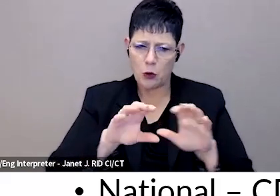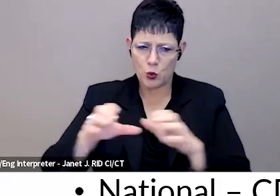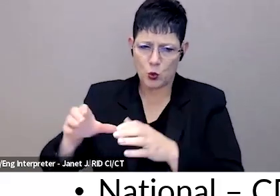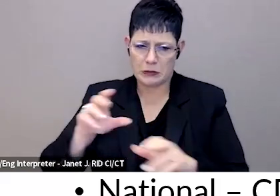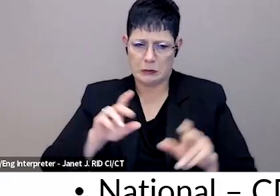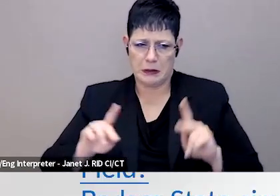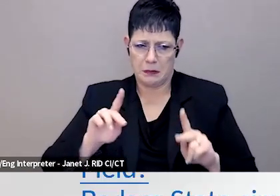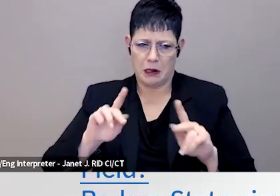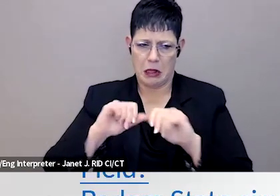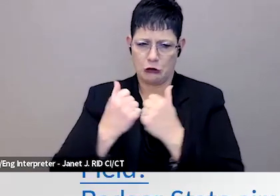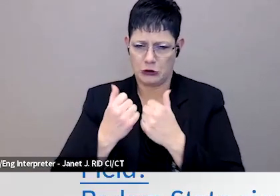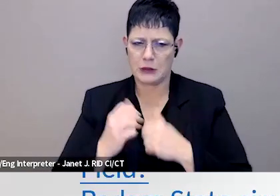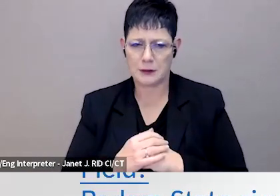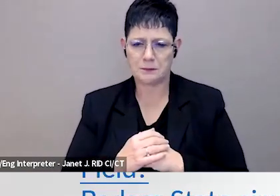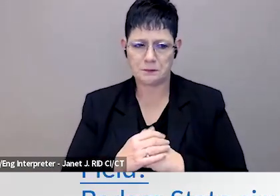please.